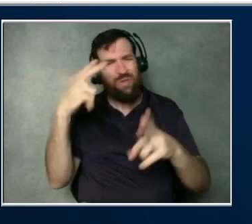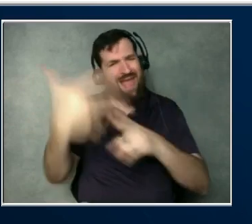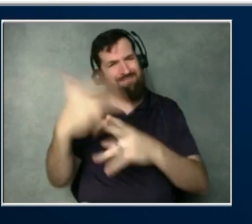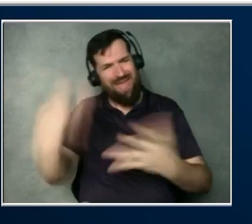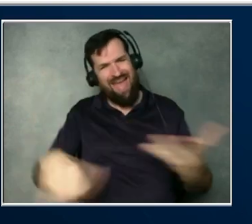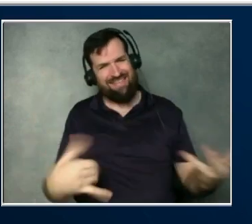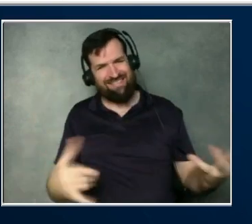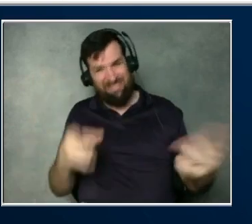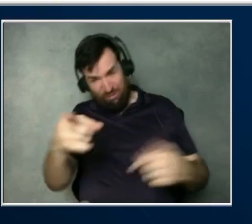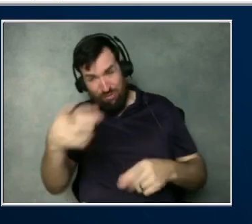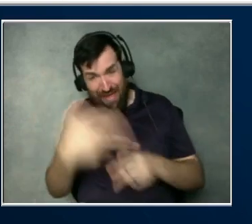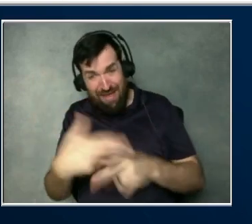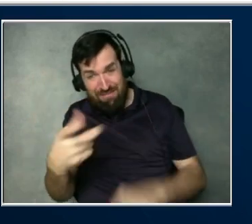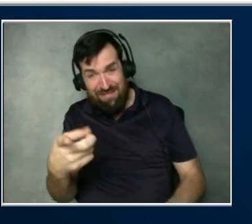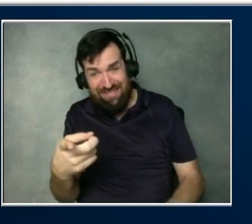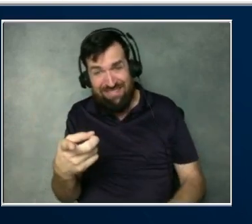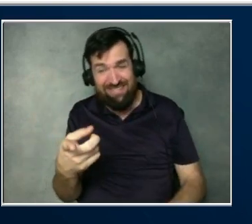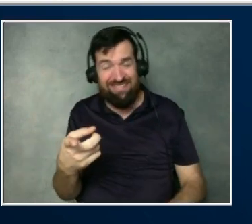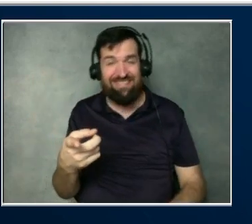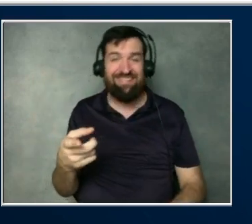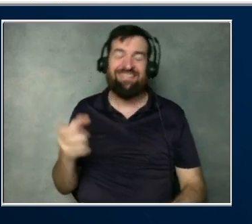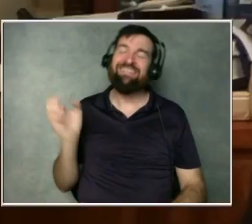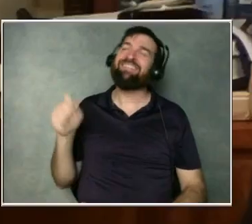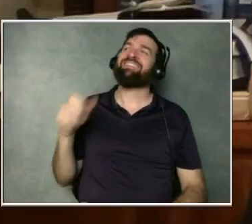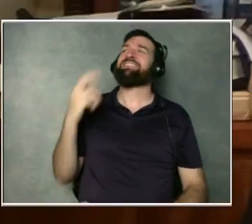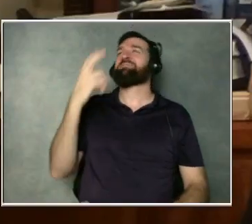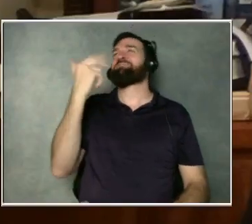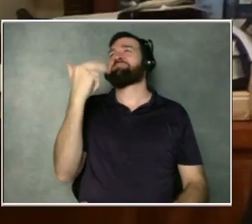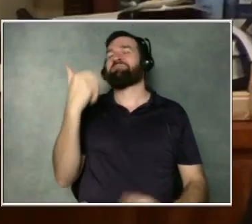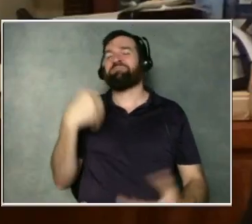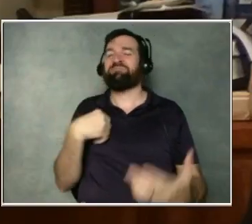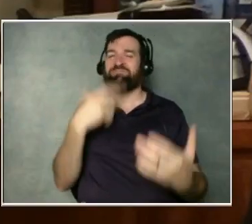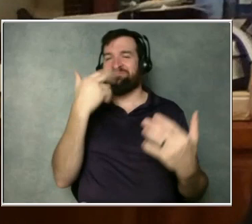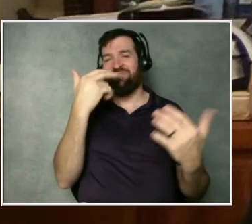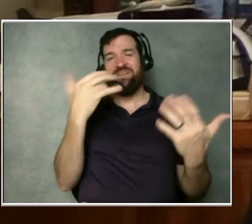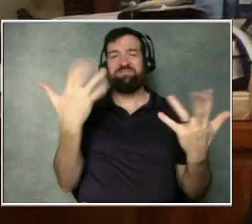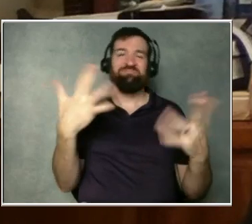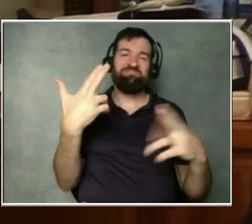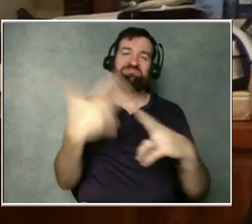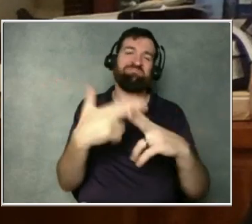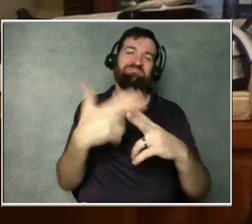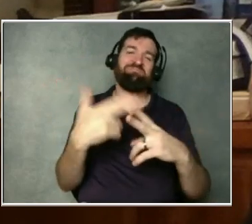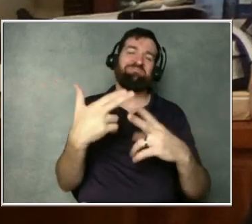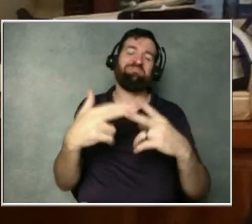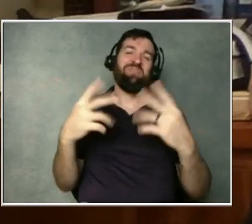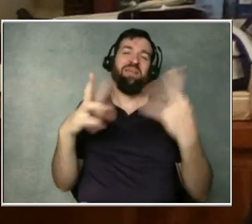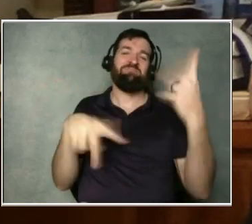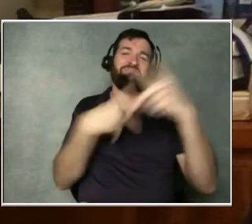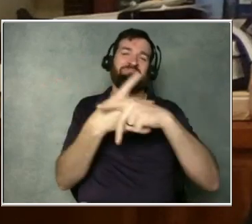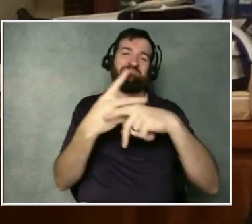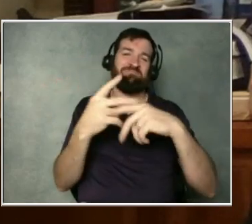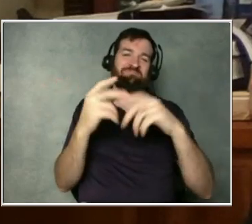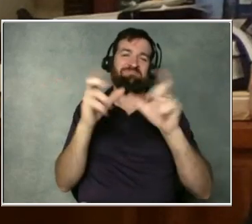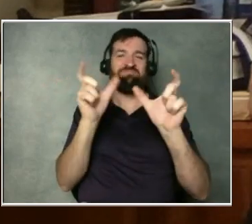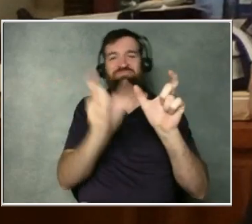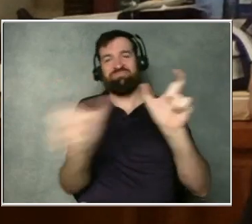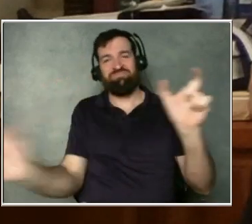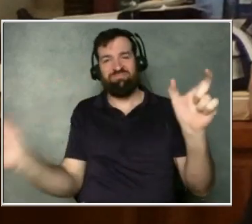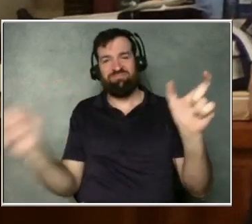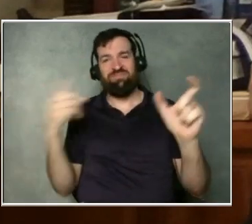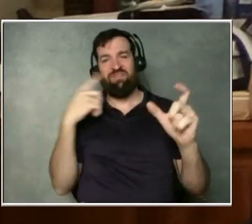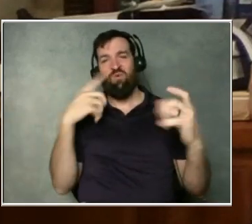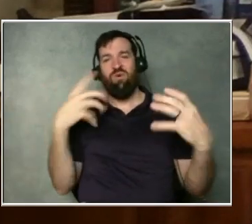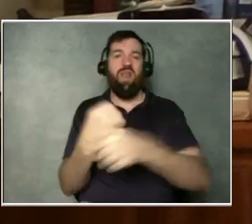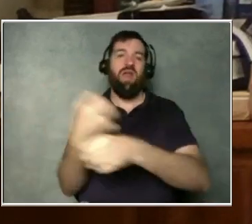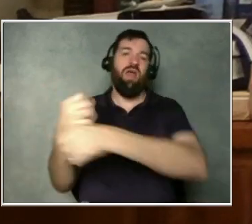name that? Well, yeah, it's a funny kind of naming convention that we use as a shorthand